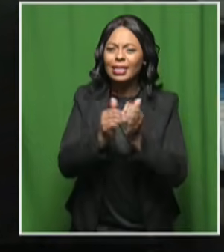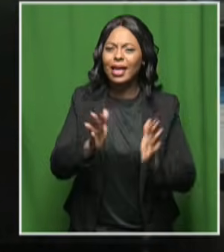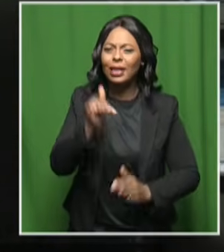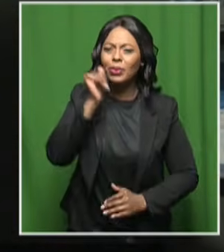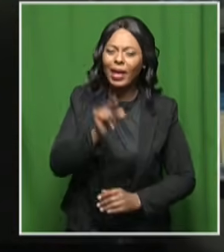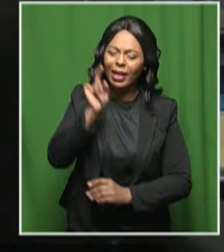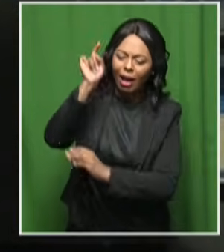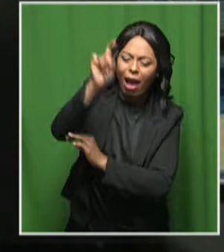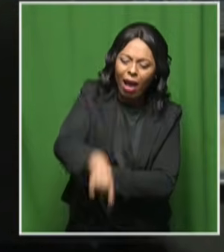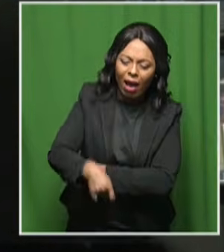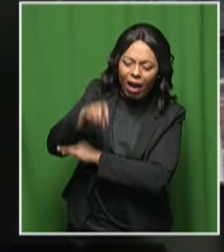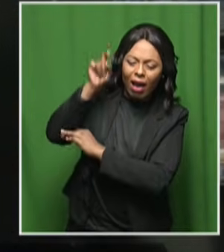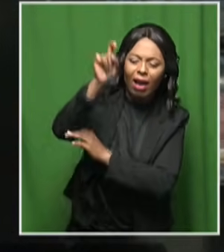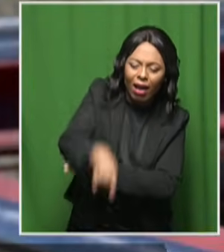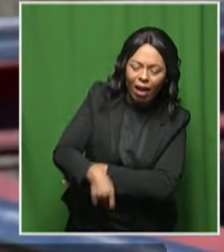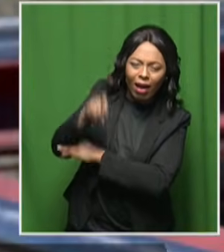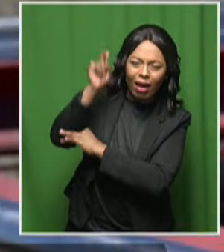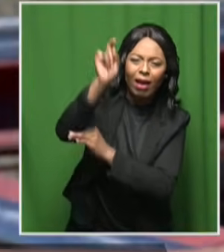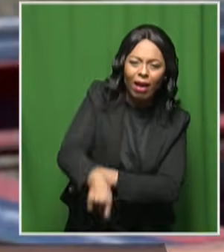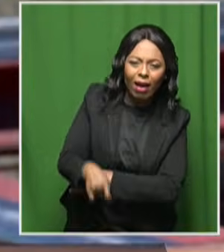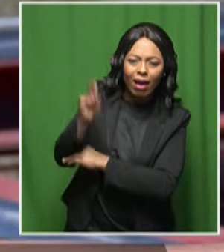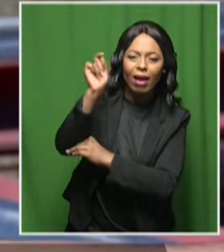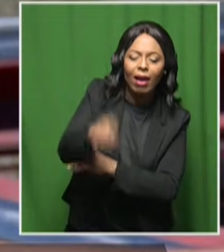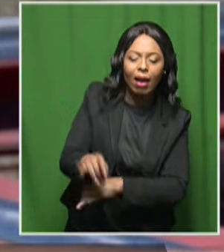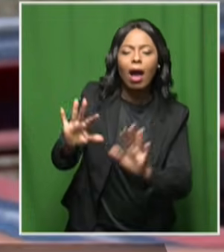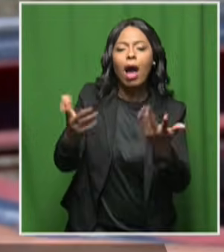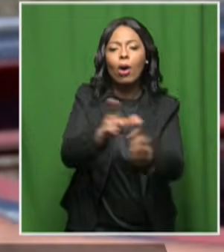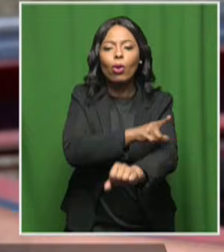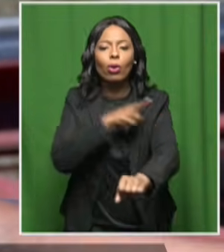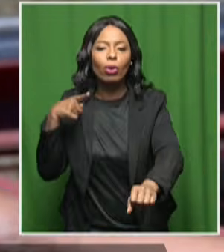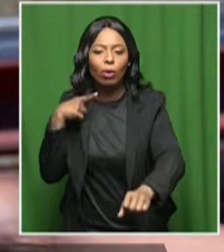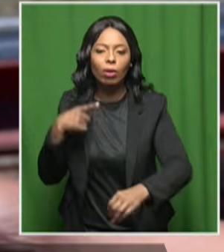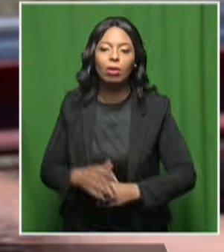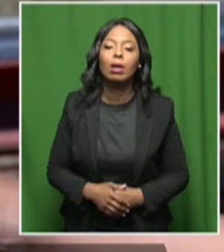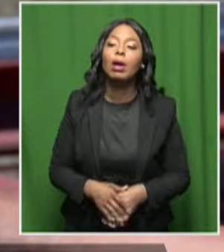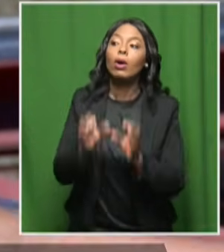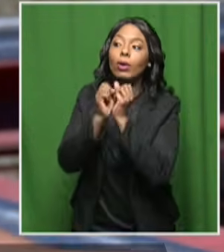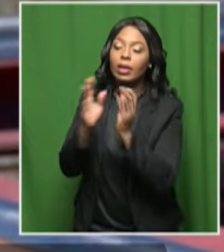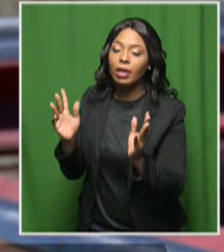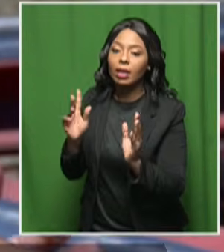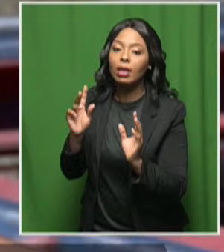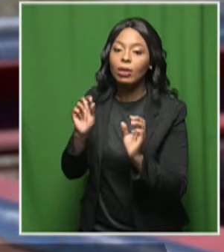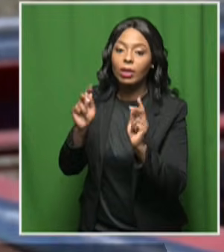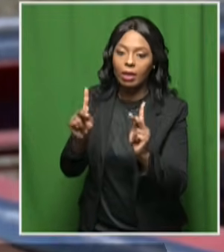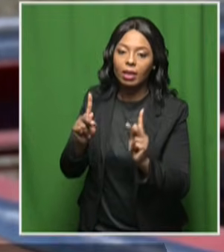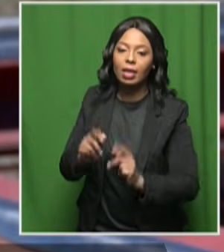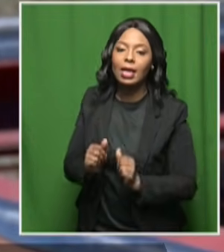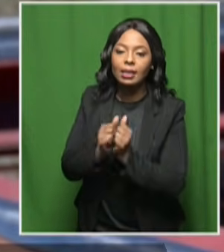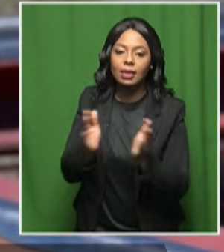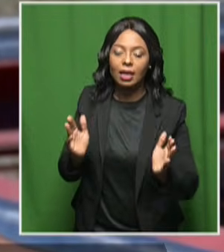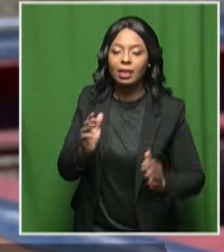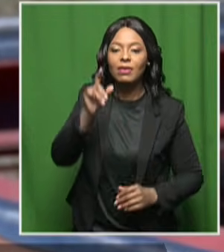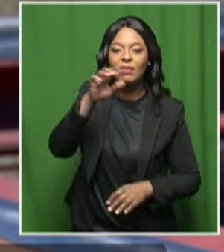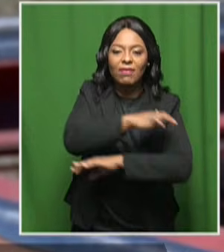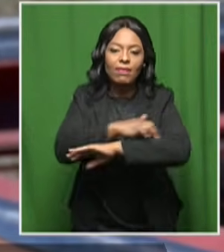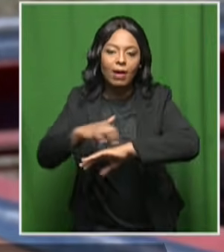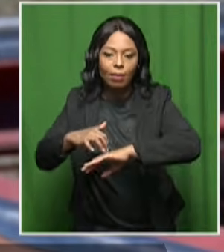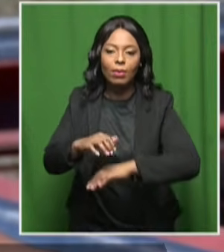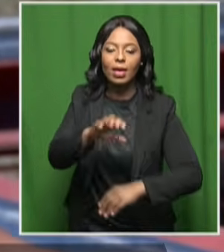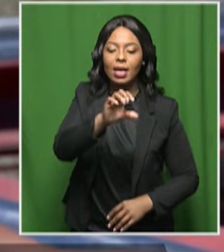digging this? How much was extracted? All right, mining started here, okay, in the beginning. All right, it was a farm called Voor Eitzig, owned by